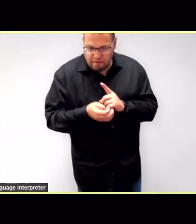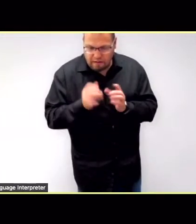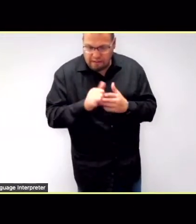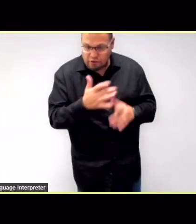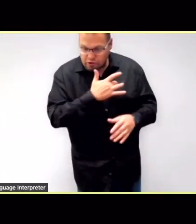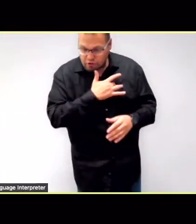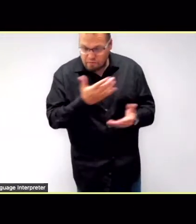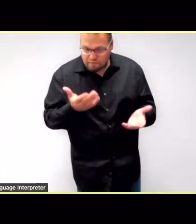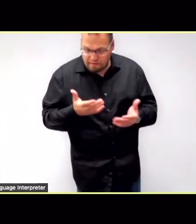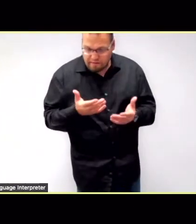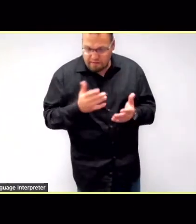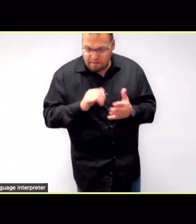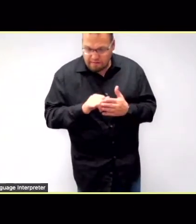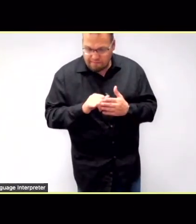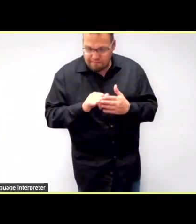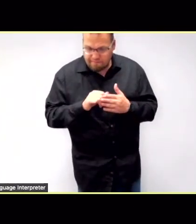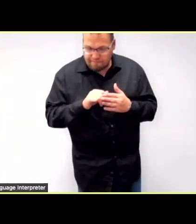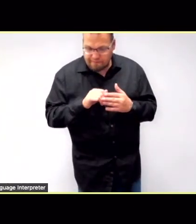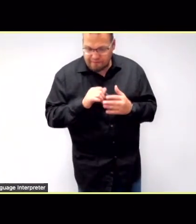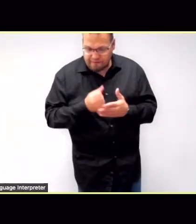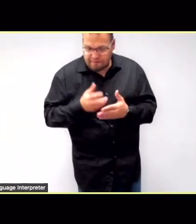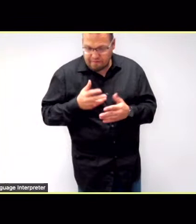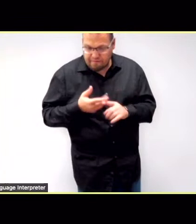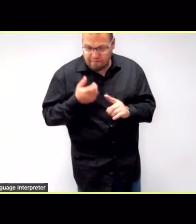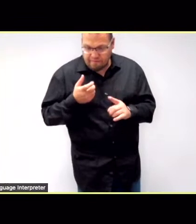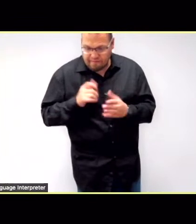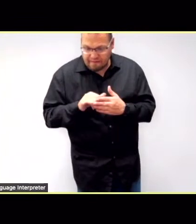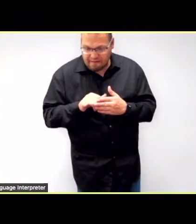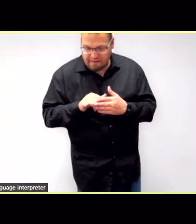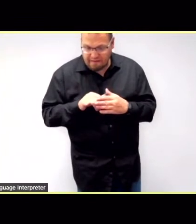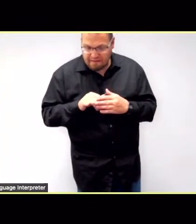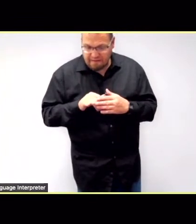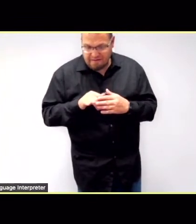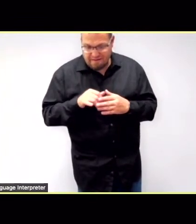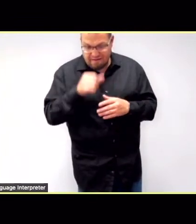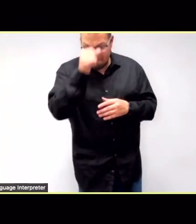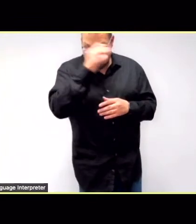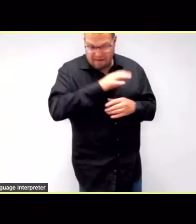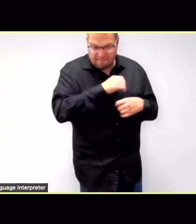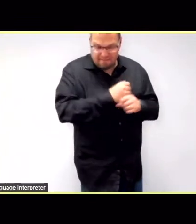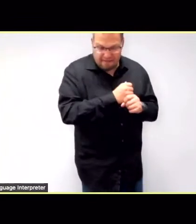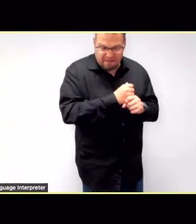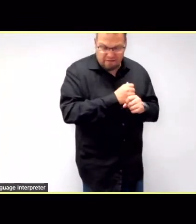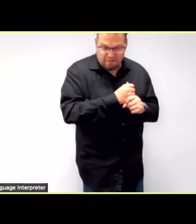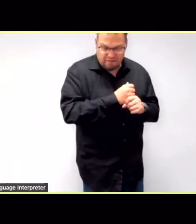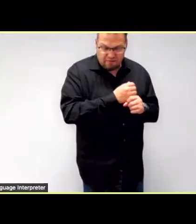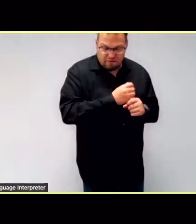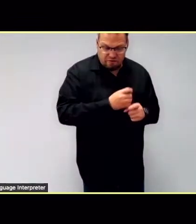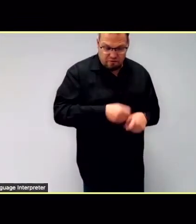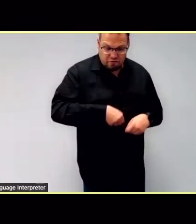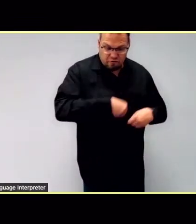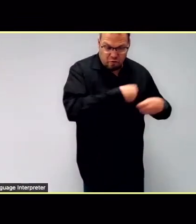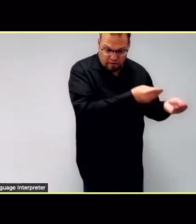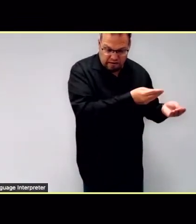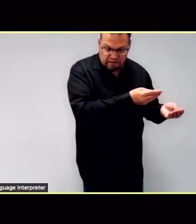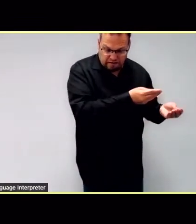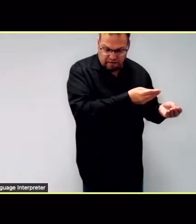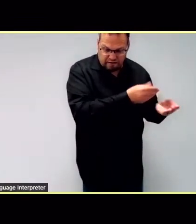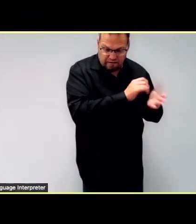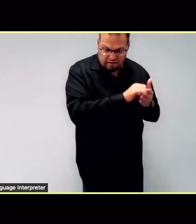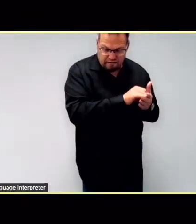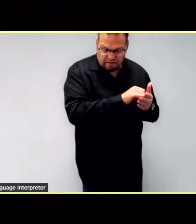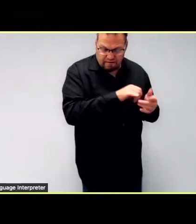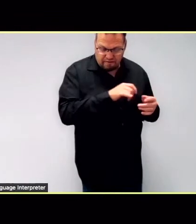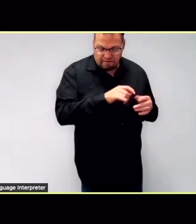is if it's potentially being enriched from some sort of man-made source or anthropogenic source, such as a release from a chromate